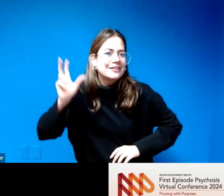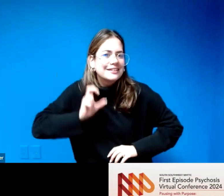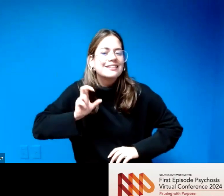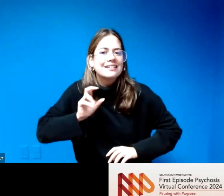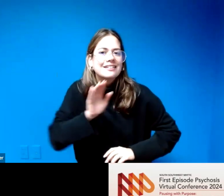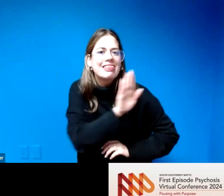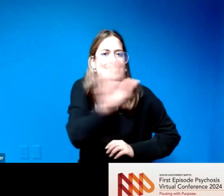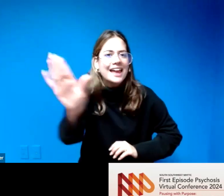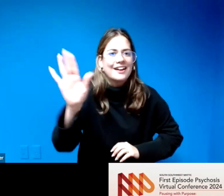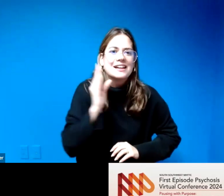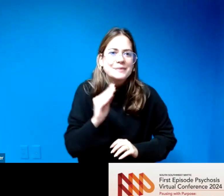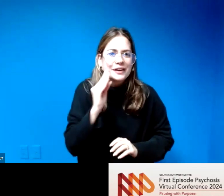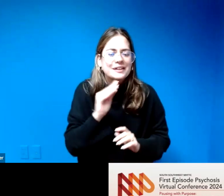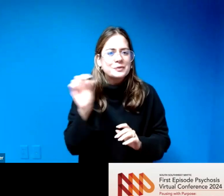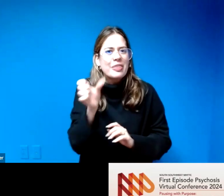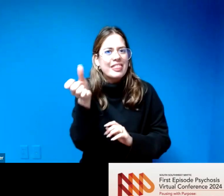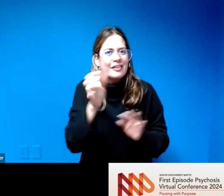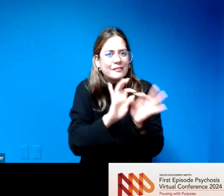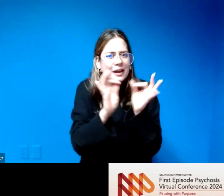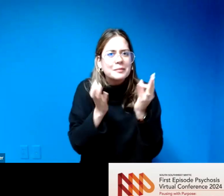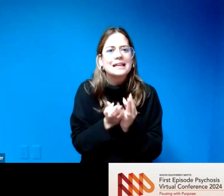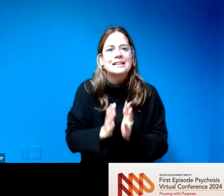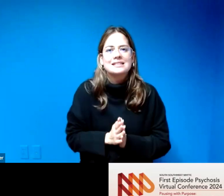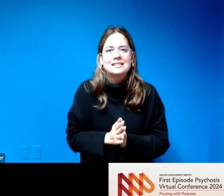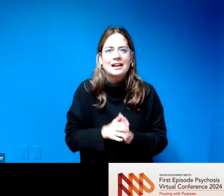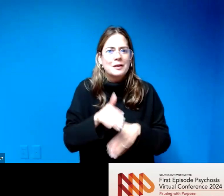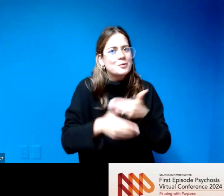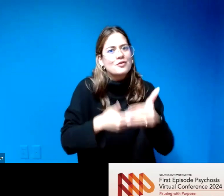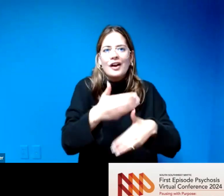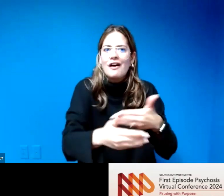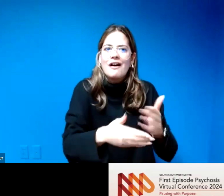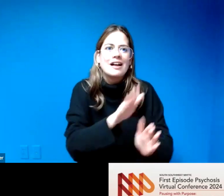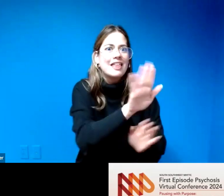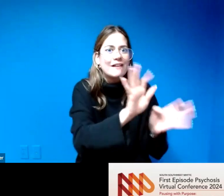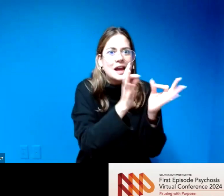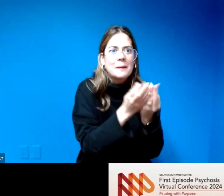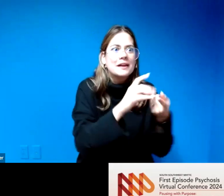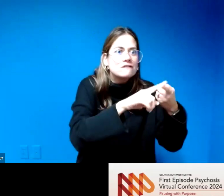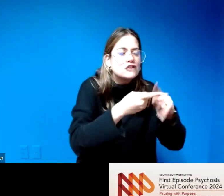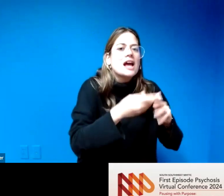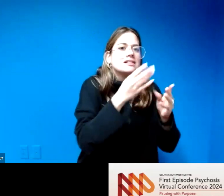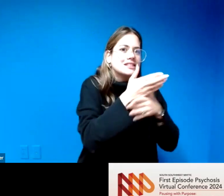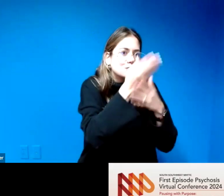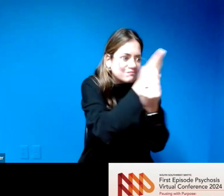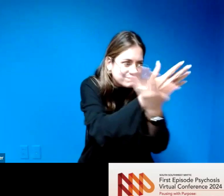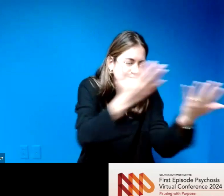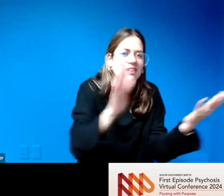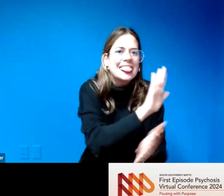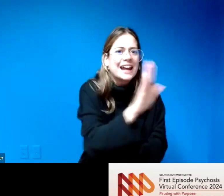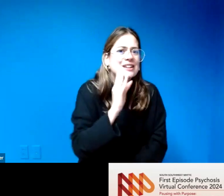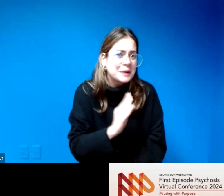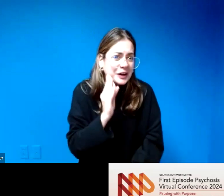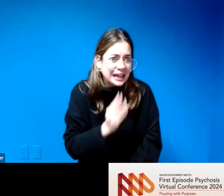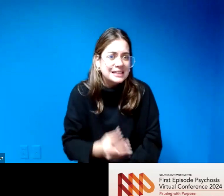in their experience with other families and then moving on to other people in their life as they talked about the experience that